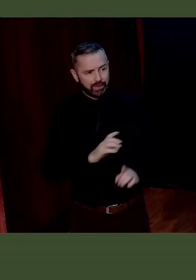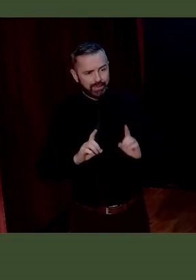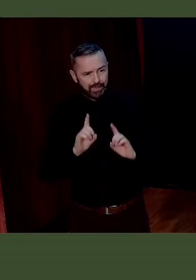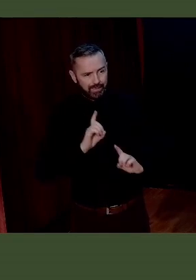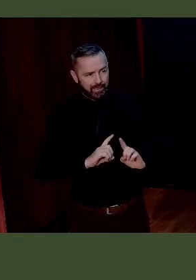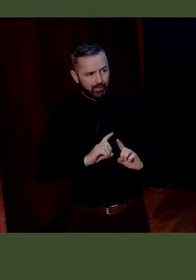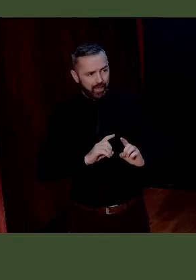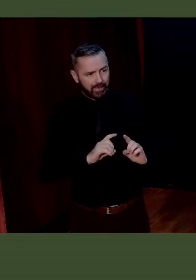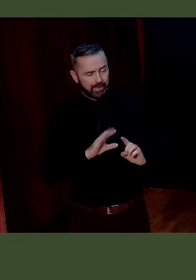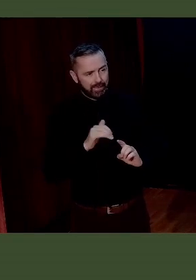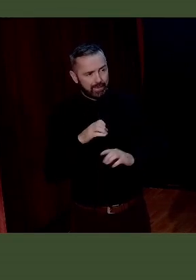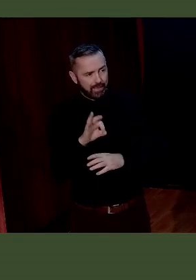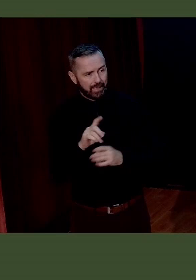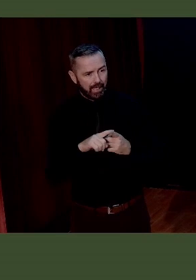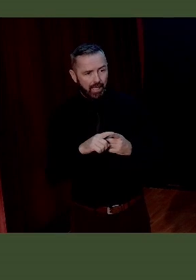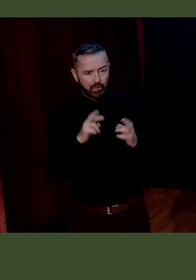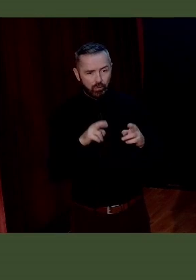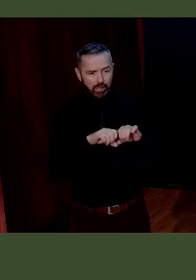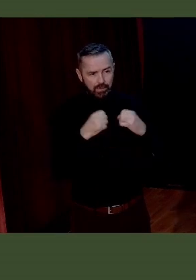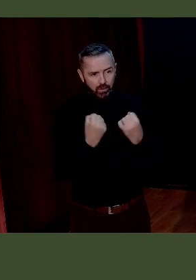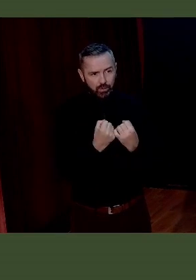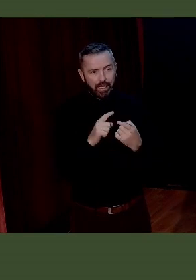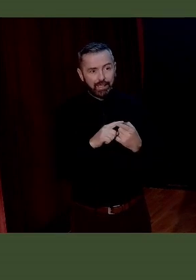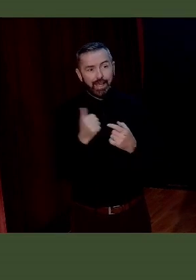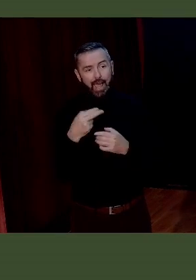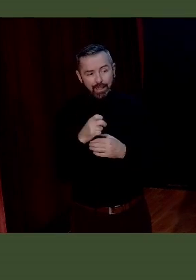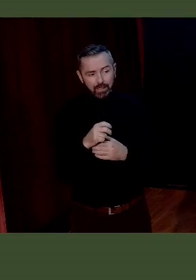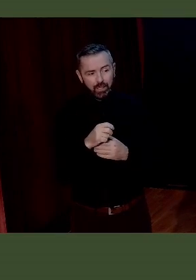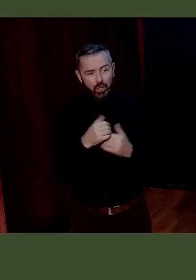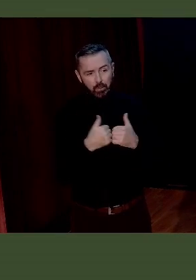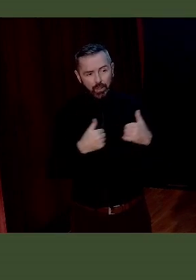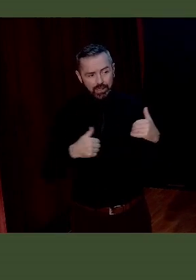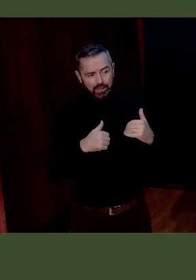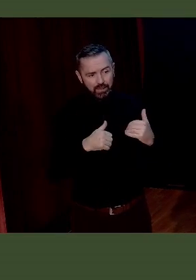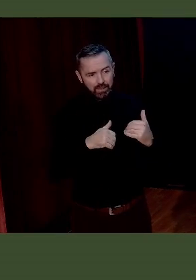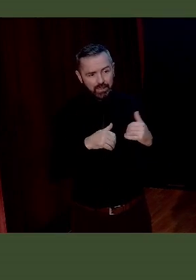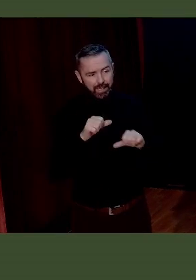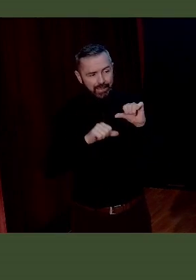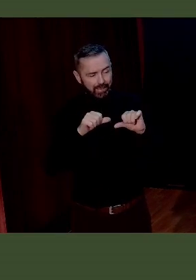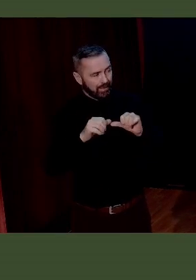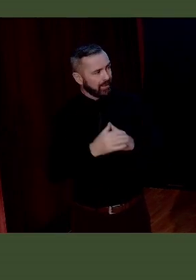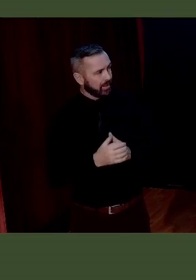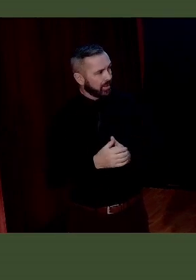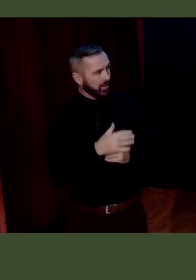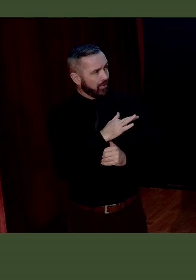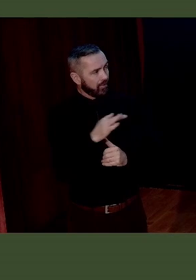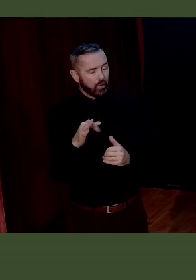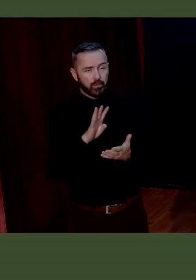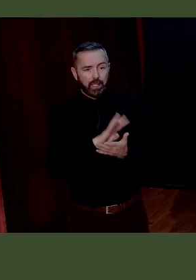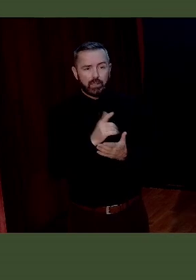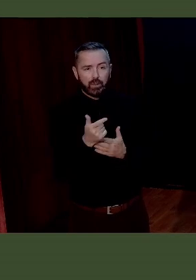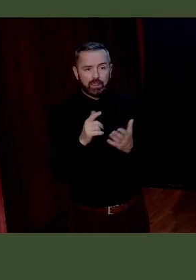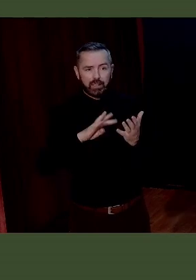League, the People's Rights Association and the Anti-Partition League. As the Irish Women Workers' Union Organising Secretary from 1929